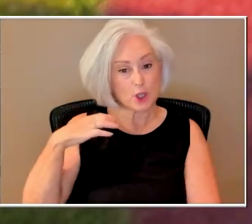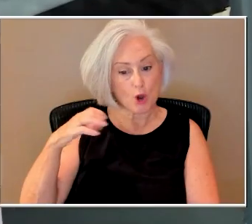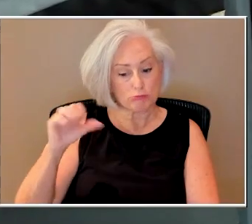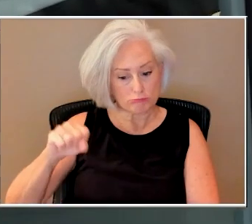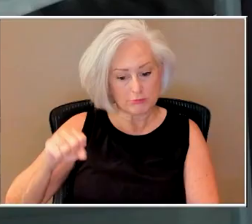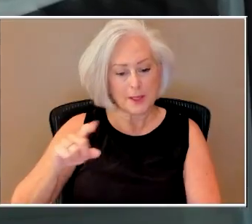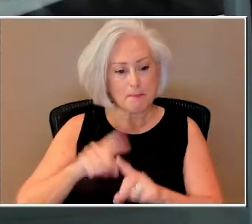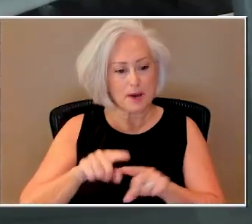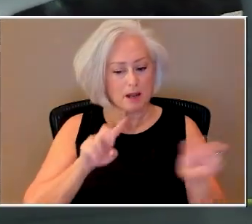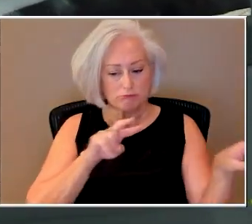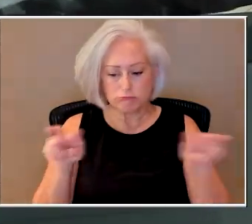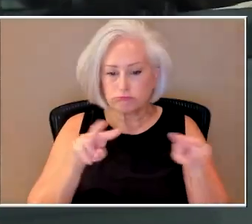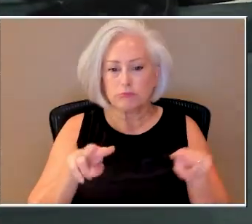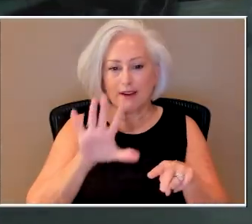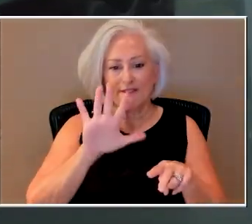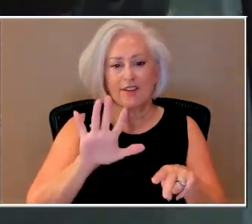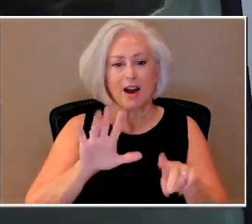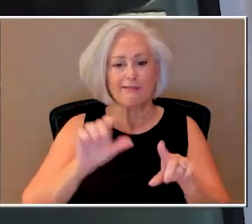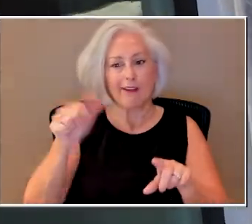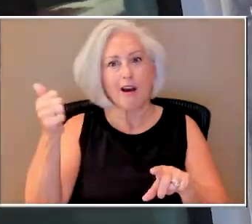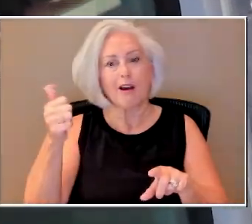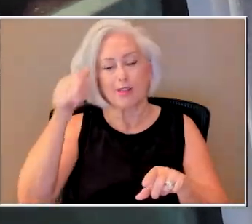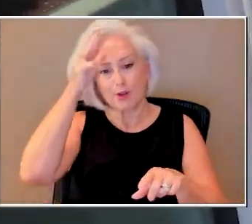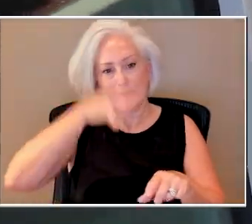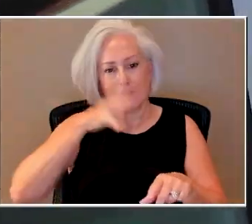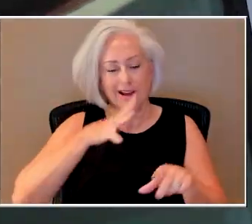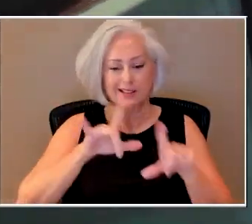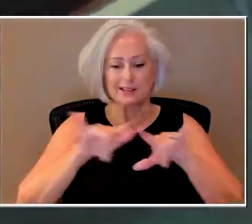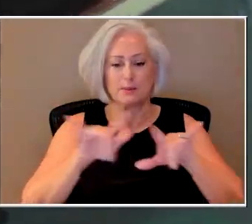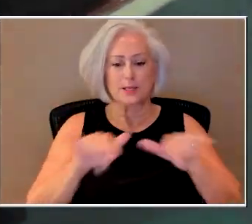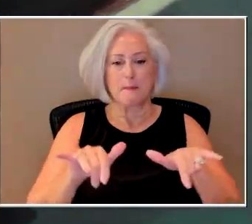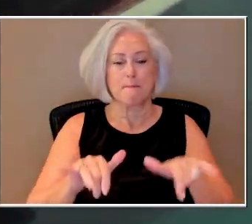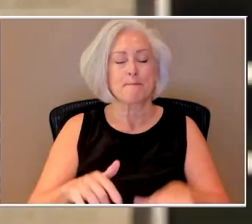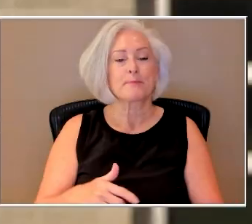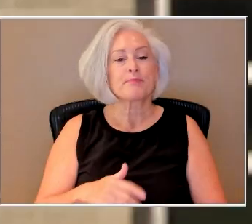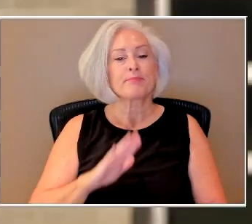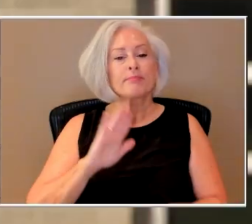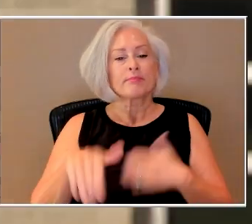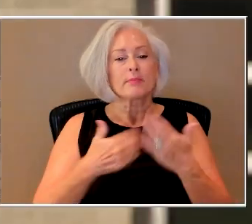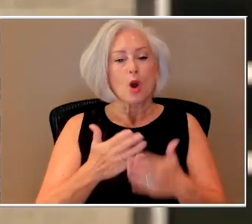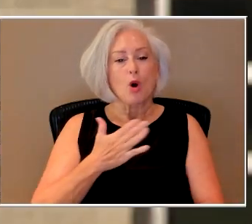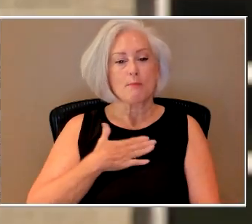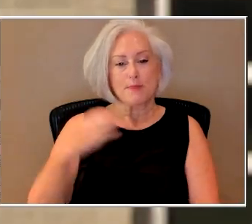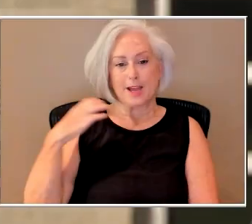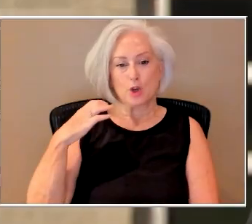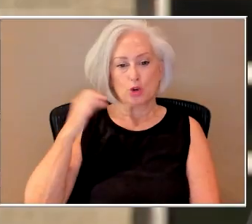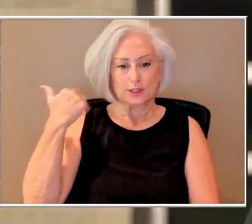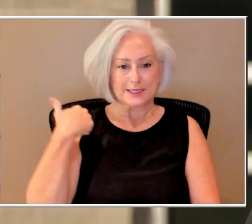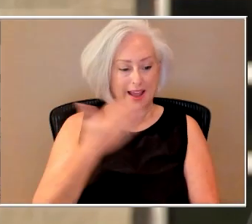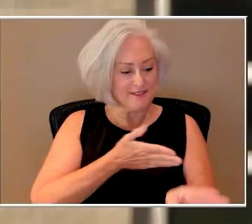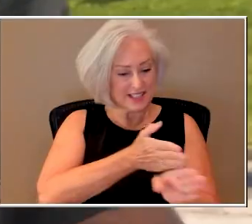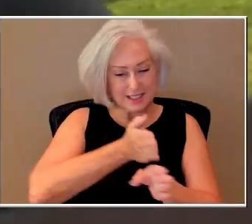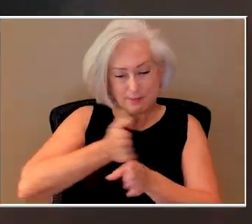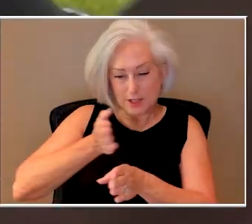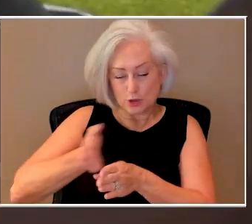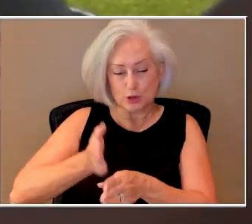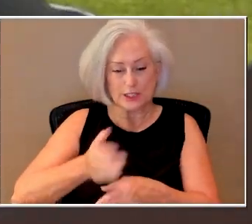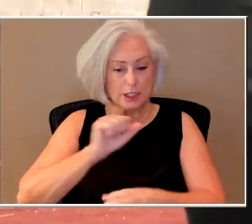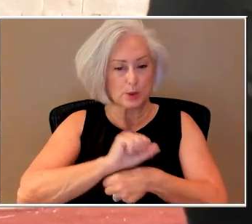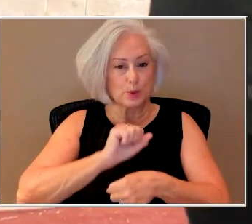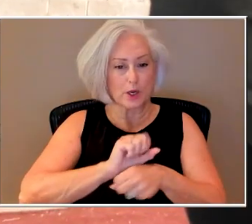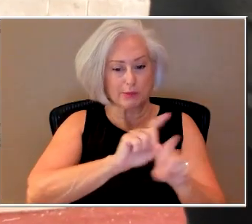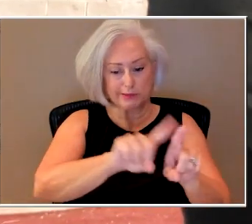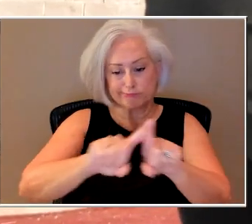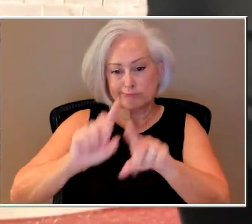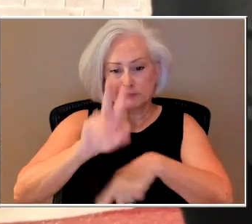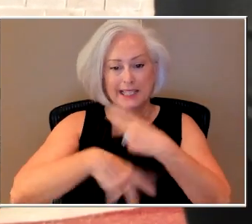guys every single rep. On that right leg. All my coaches have a specialty so that we can work with a wide range of athletes. Roger and his